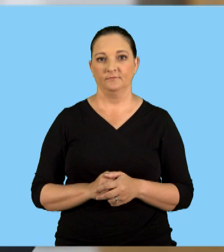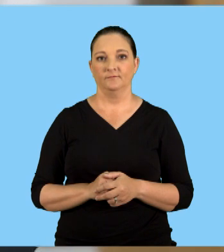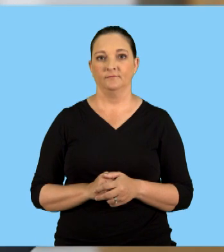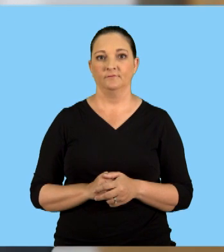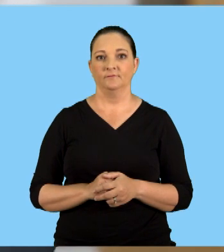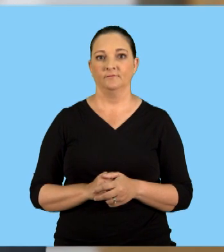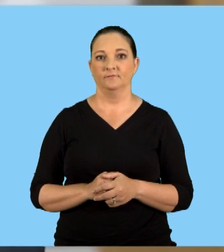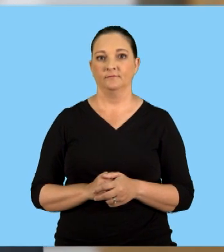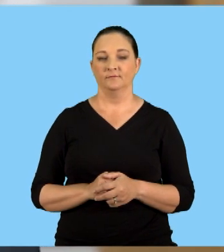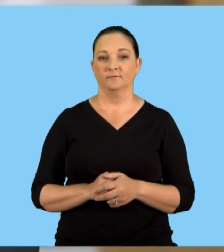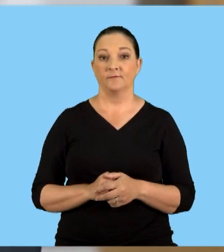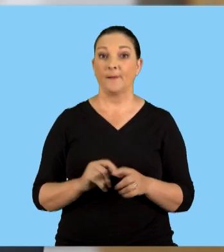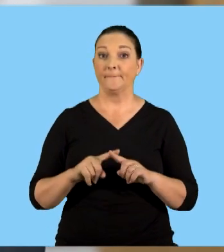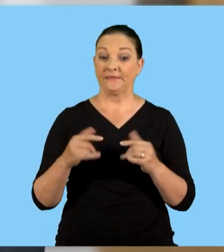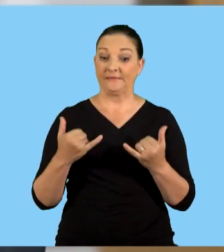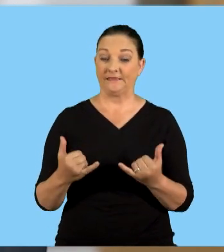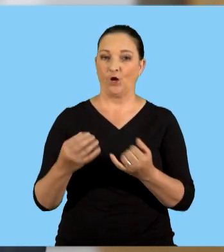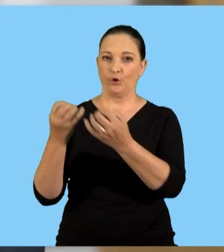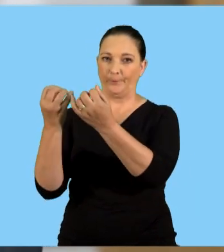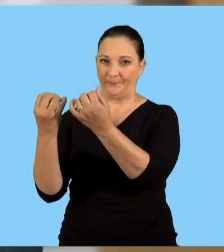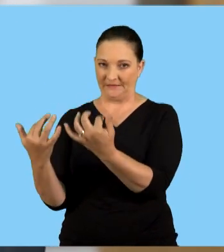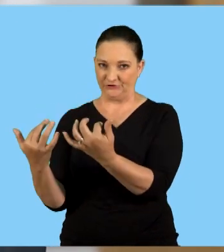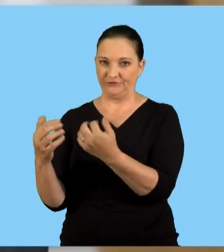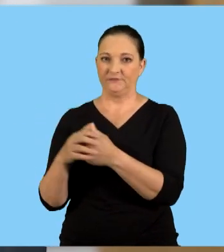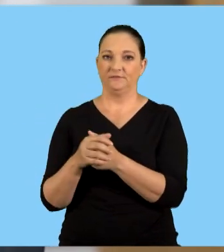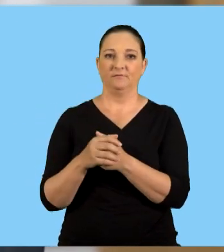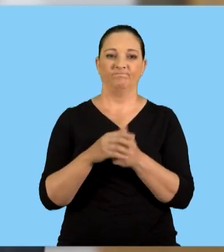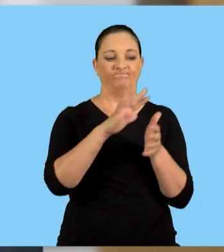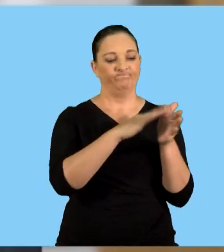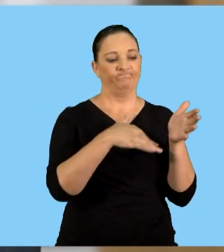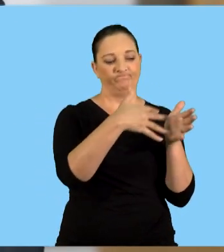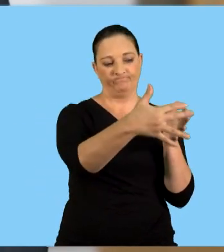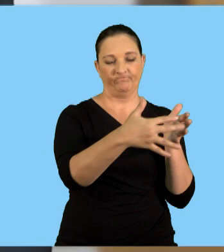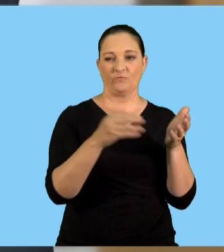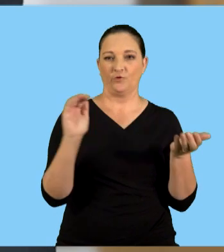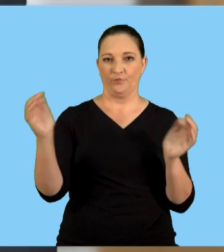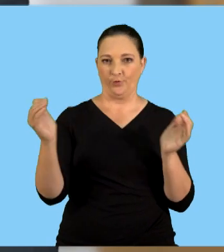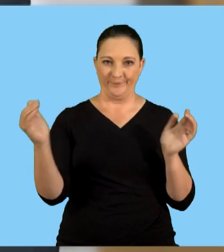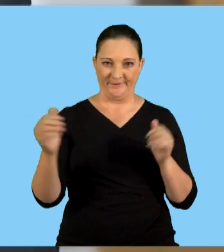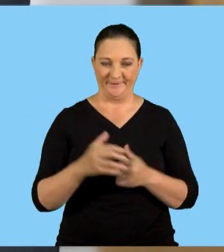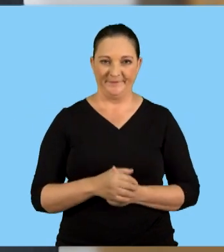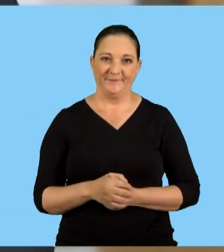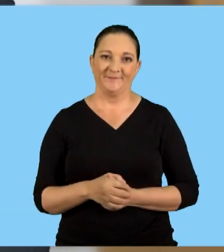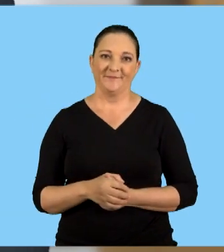All right, budgets versus income and expenditure statements.